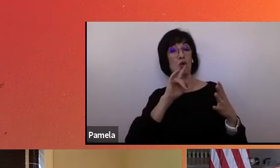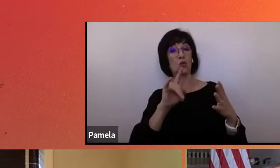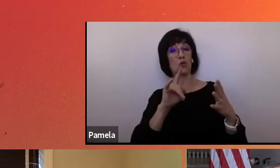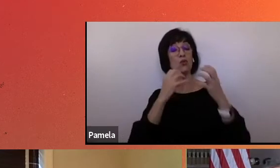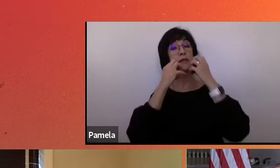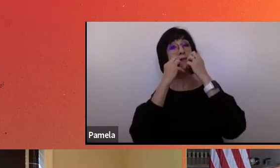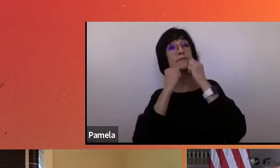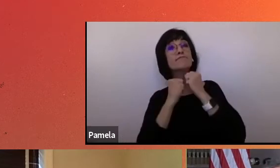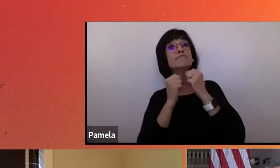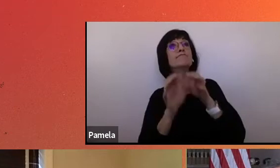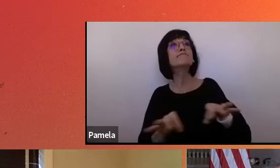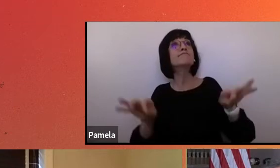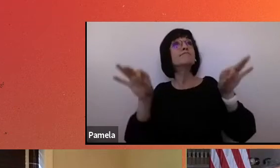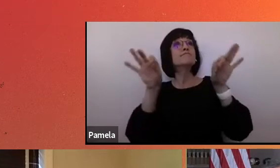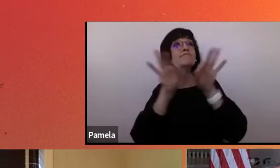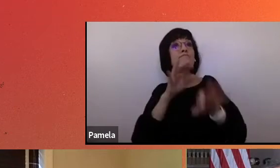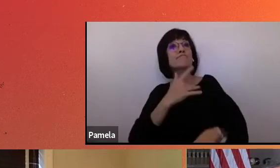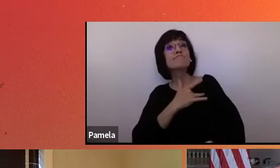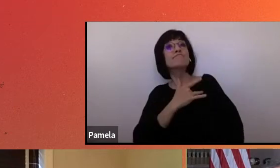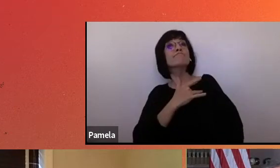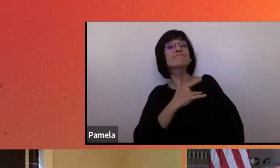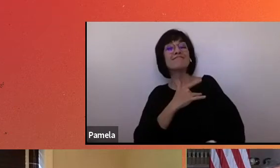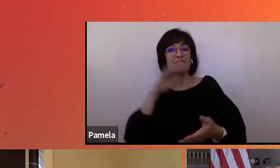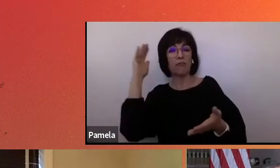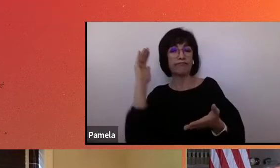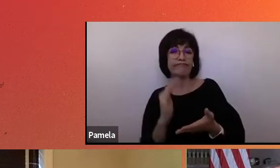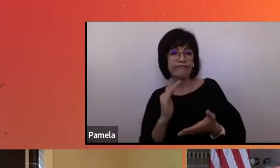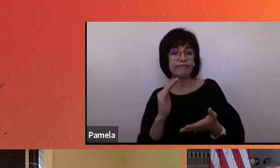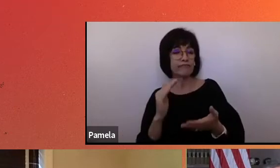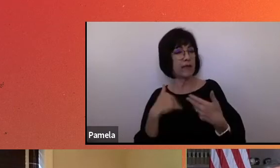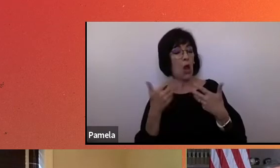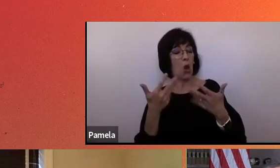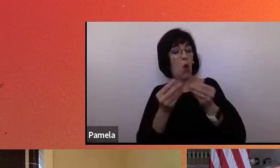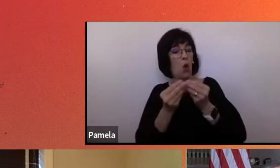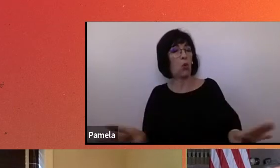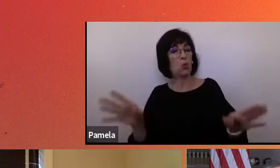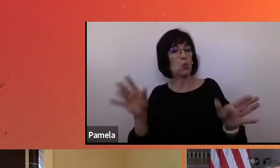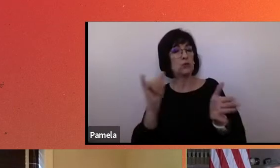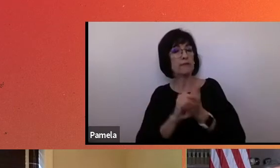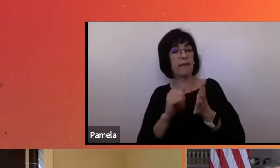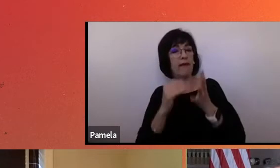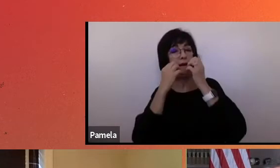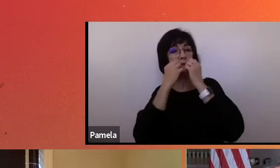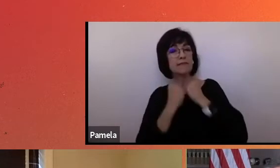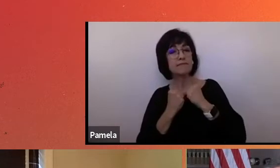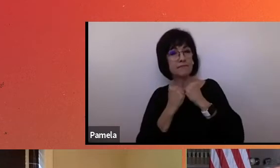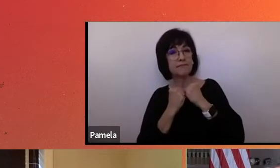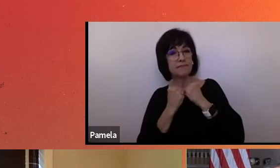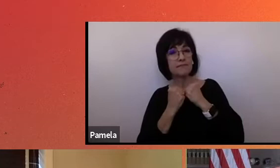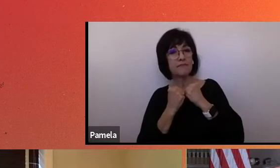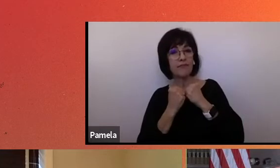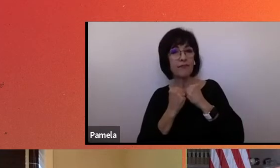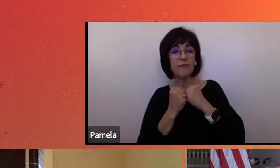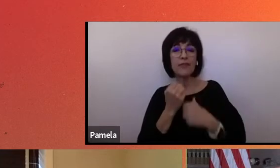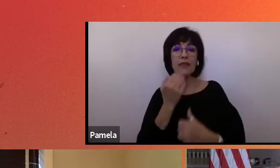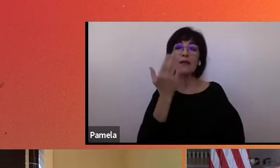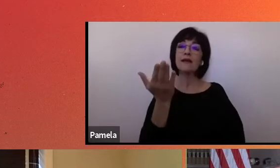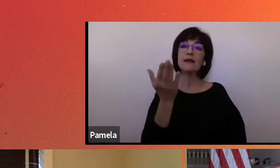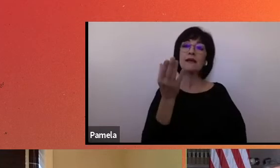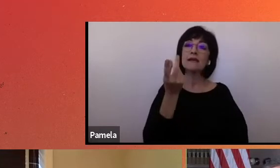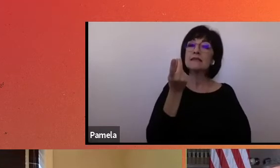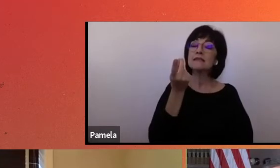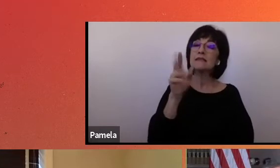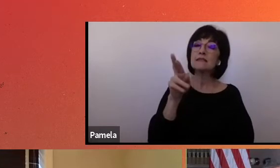those holidays. Right. Dr. Hollingsworth, you're vice chair of the Heritage